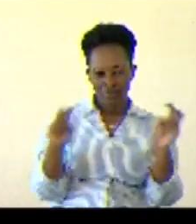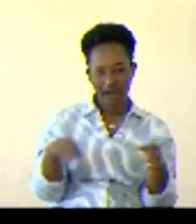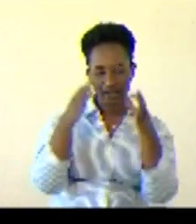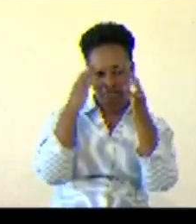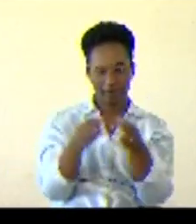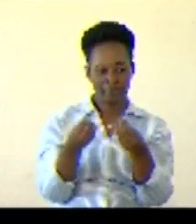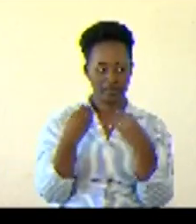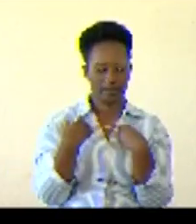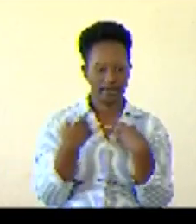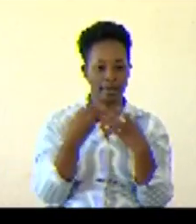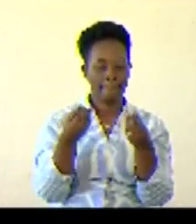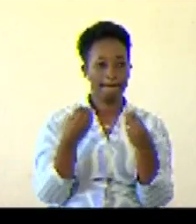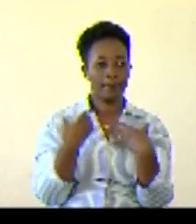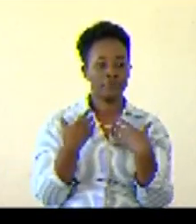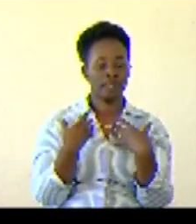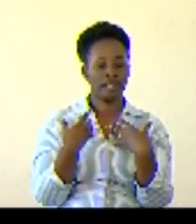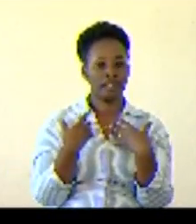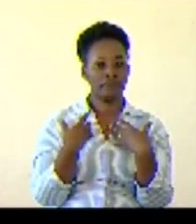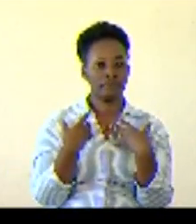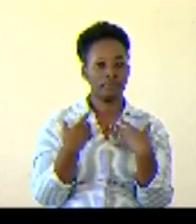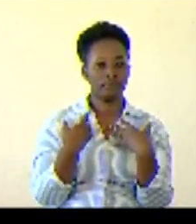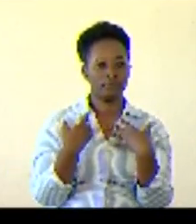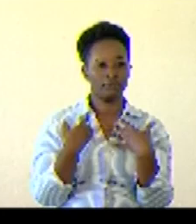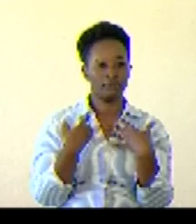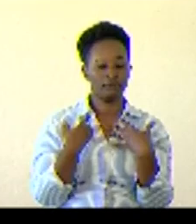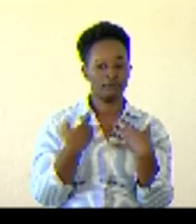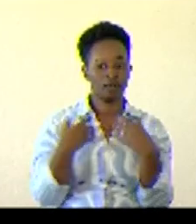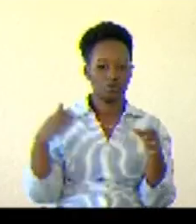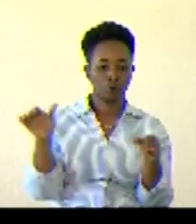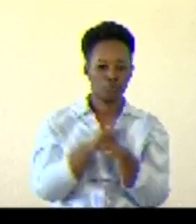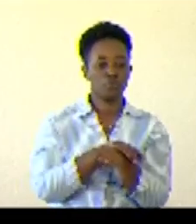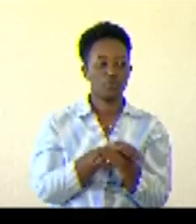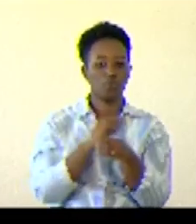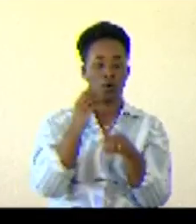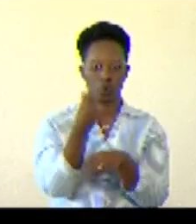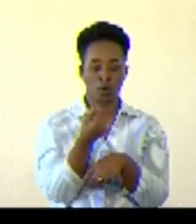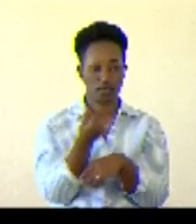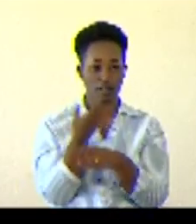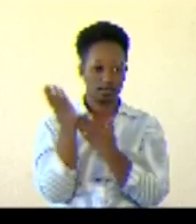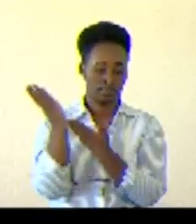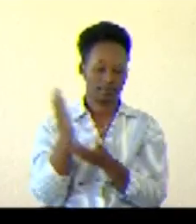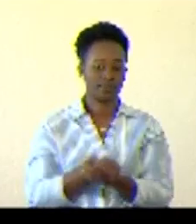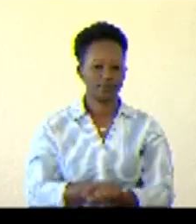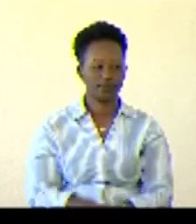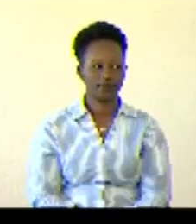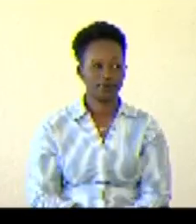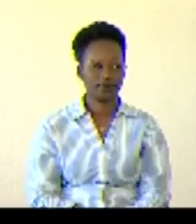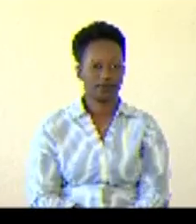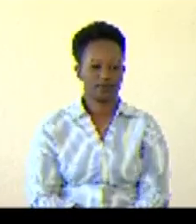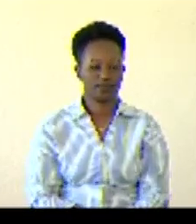given. We have been given, we have the total cost incurred, total